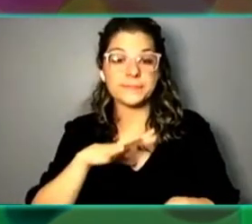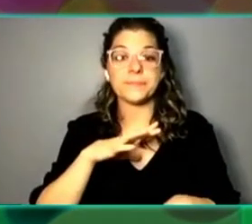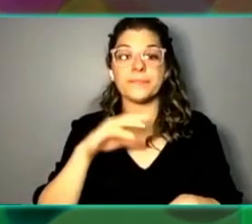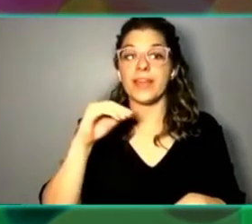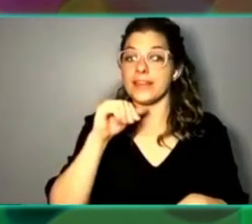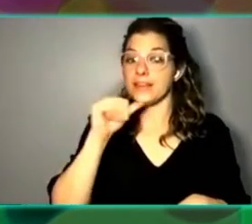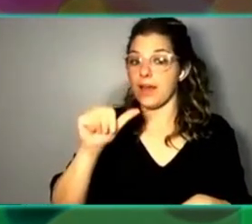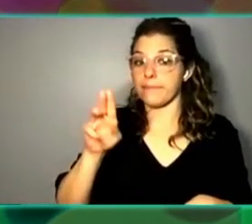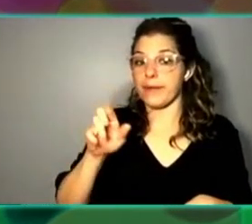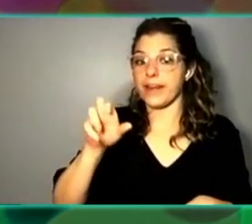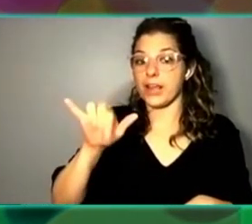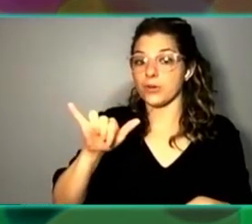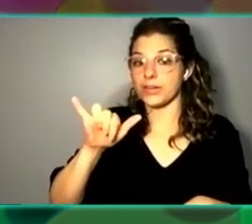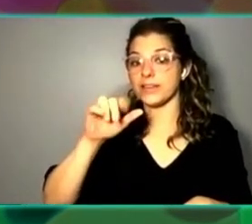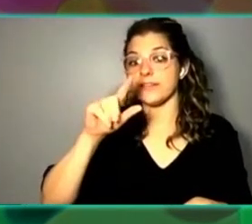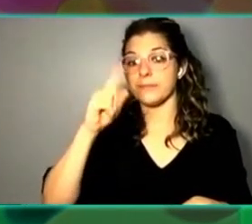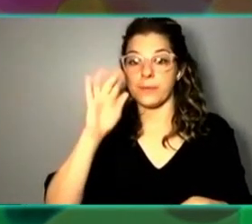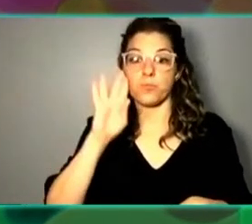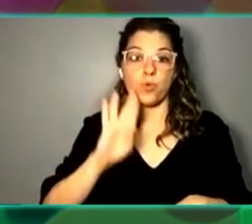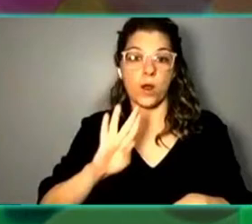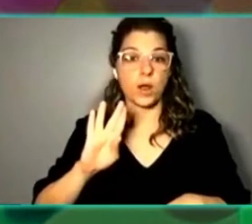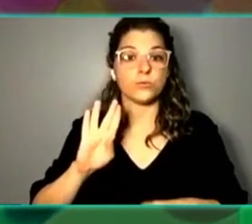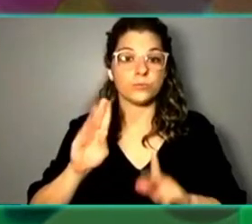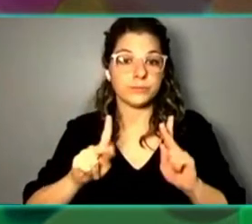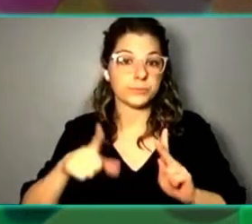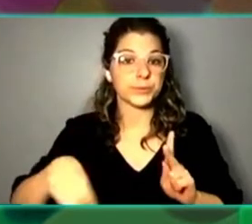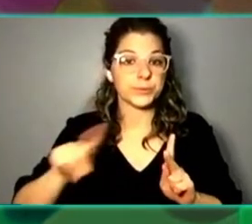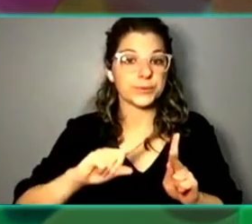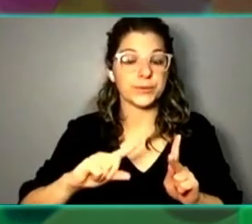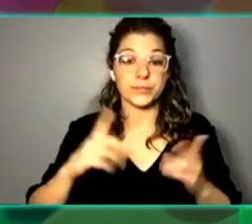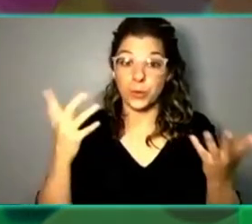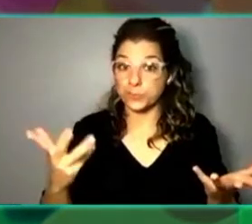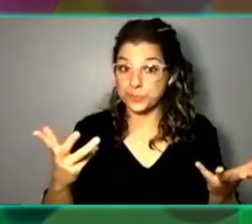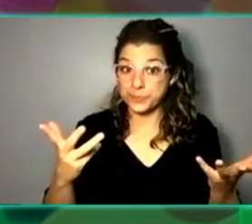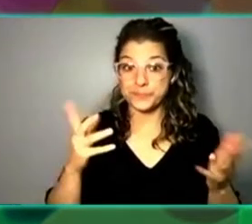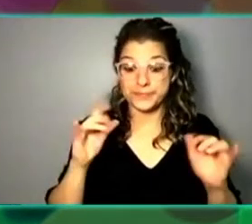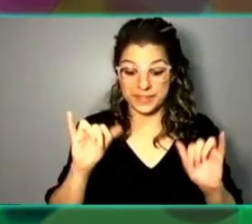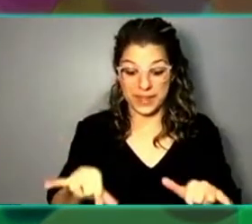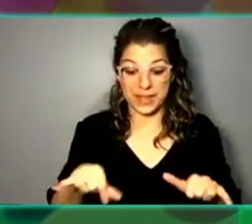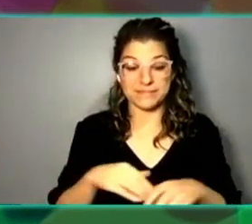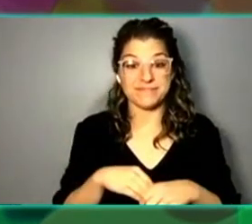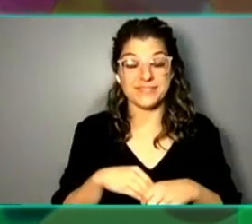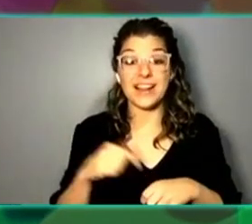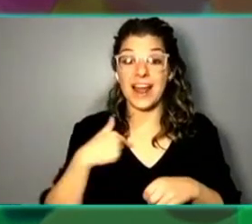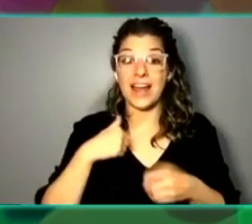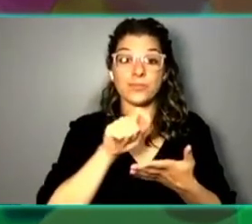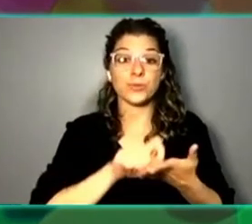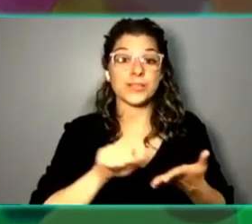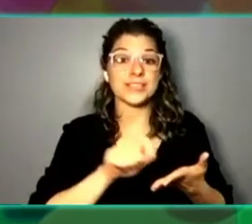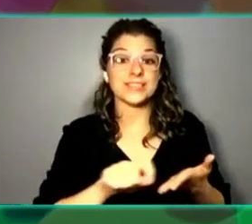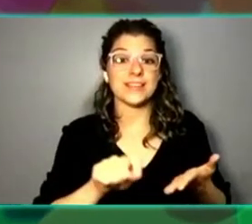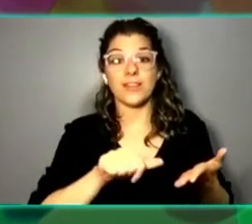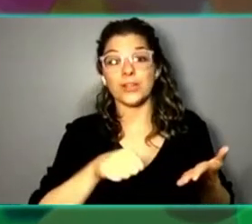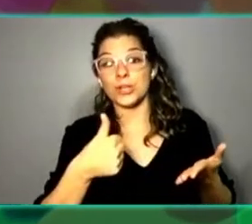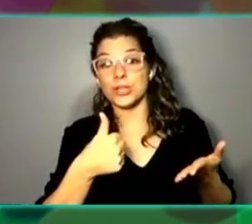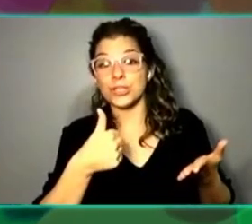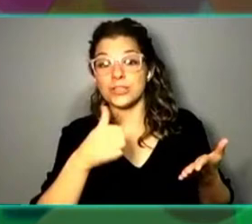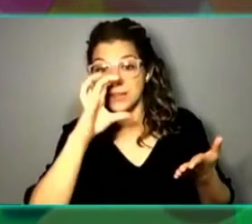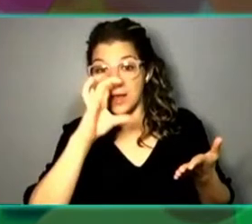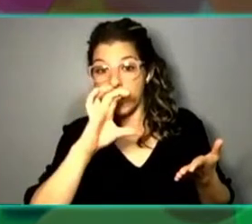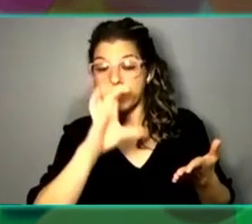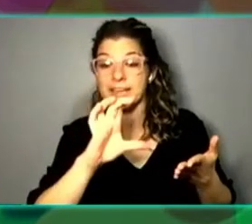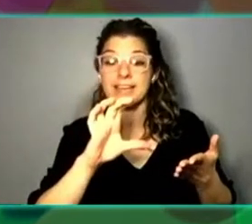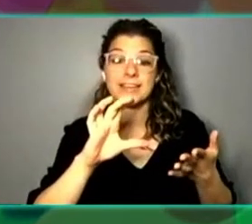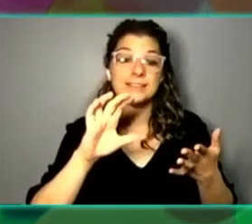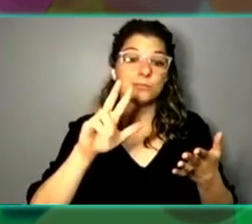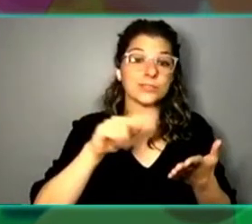non-binary Black and Brown folks. So that's yeah. And I've also written other comics, Swallow of the